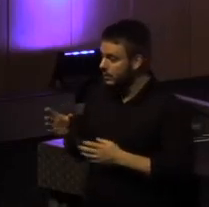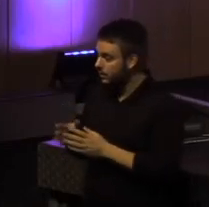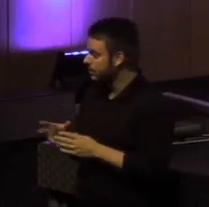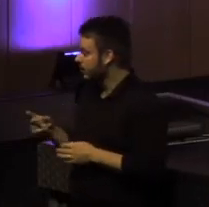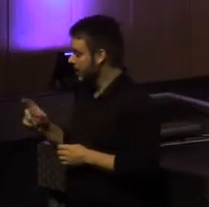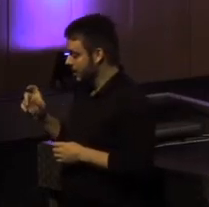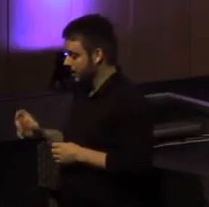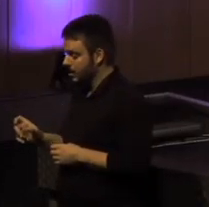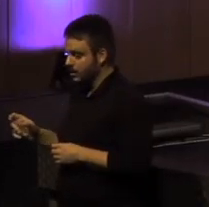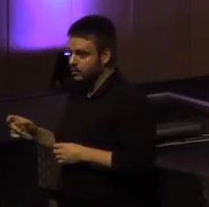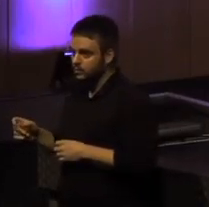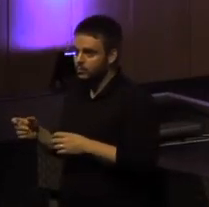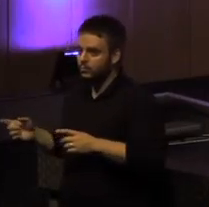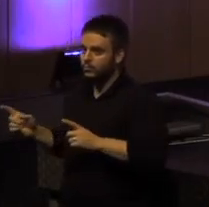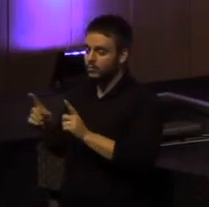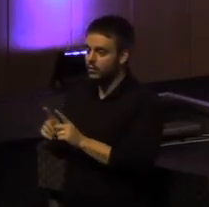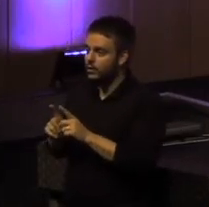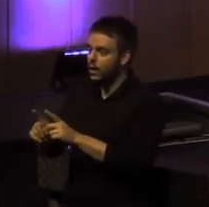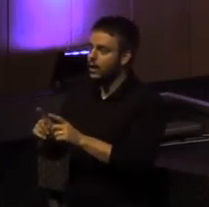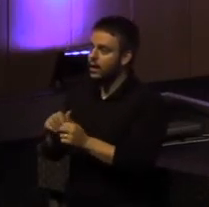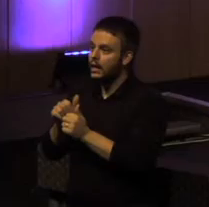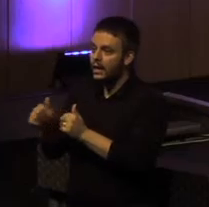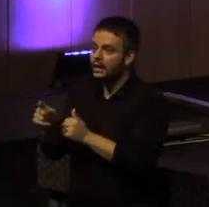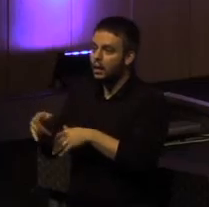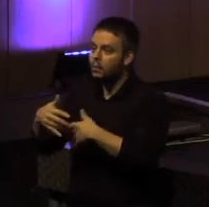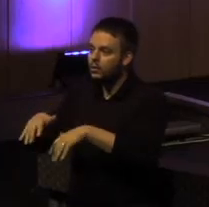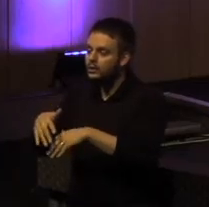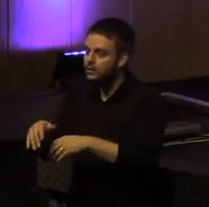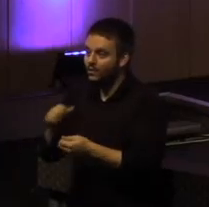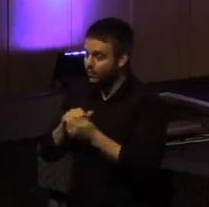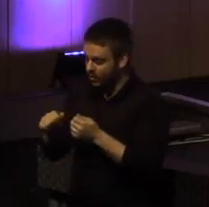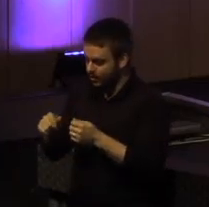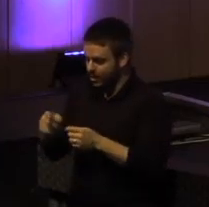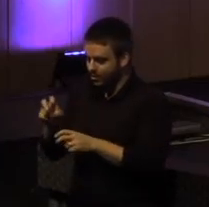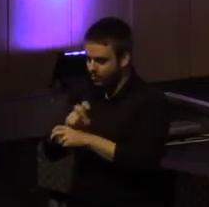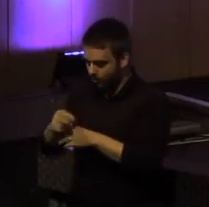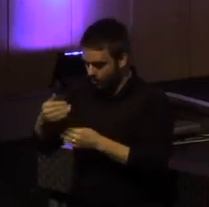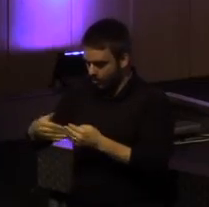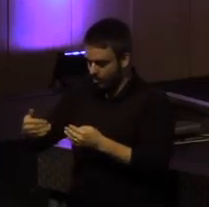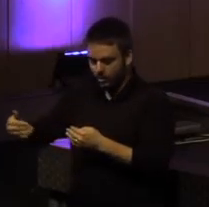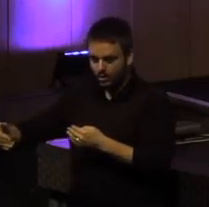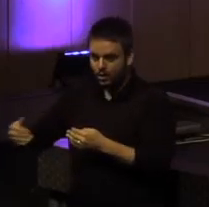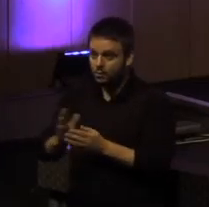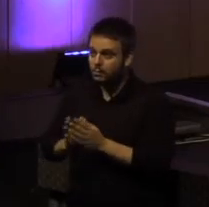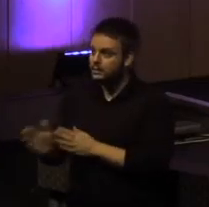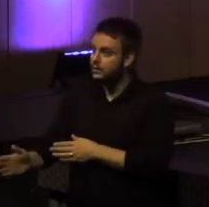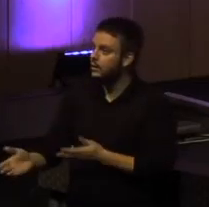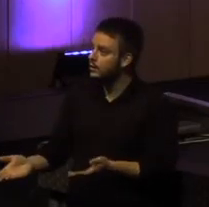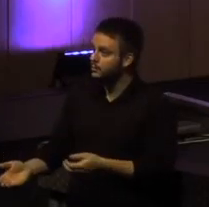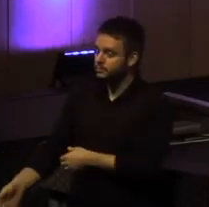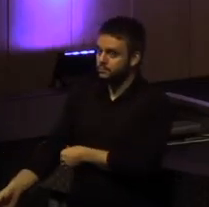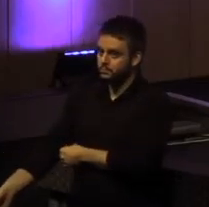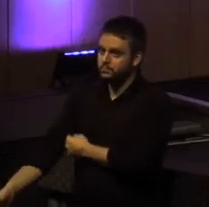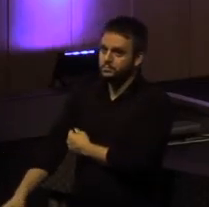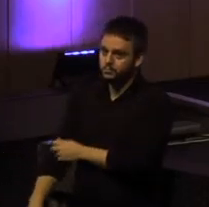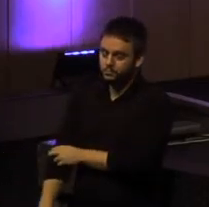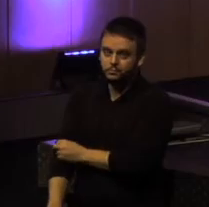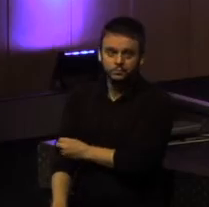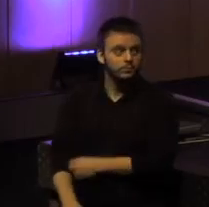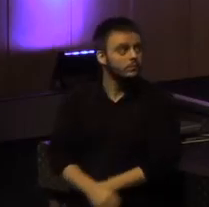were several other outfits, one of them, The Guardian, that created this project called The Counted. So